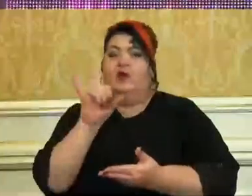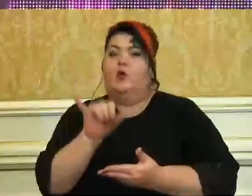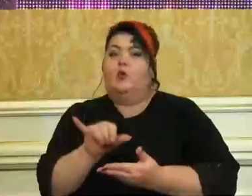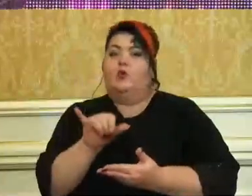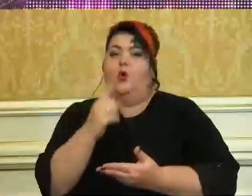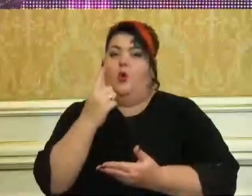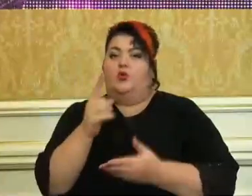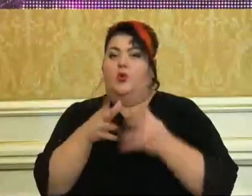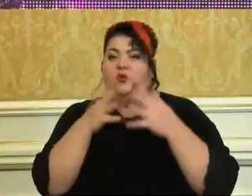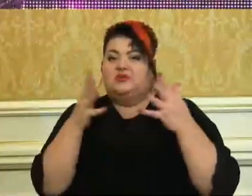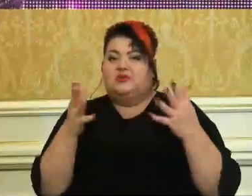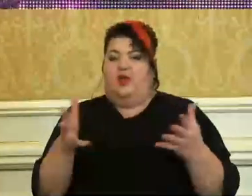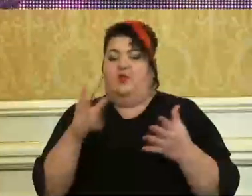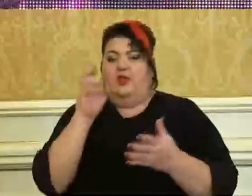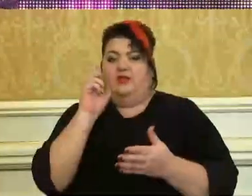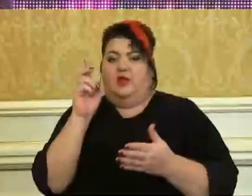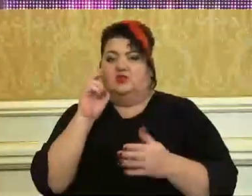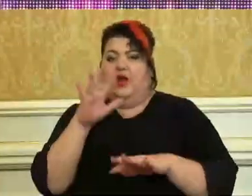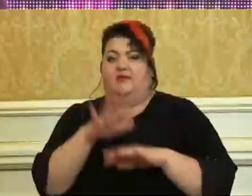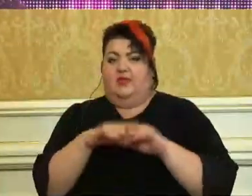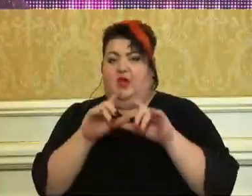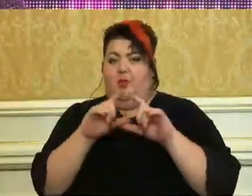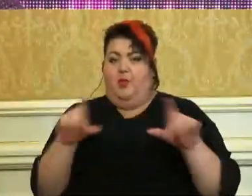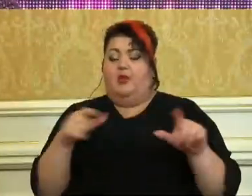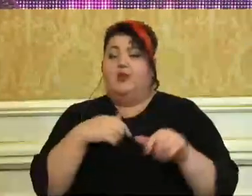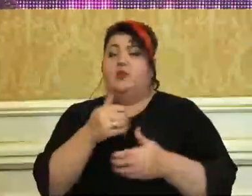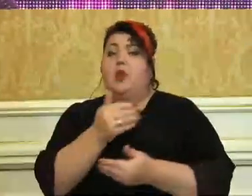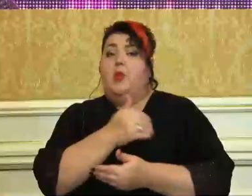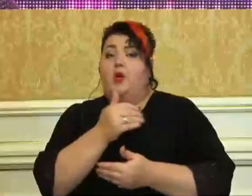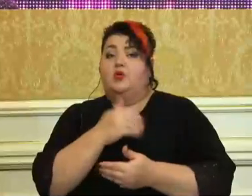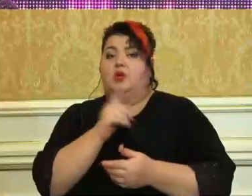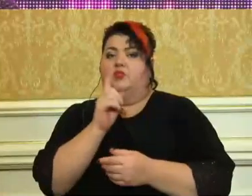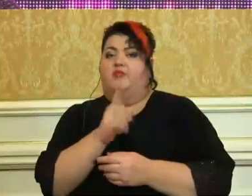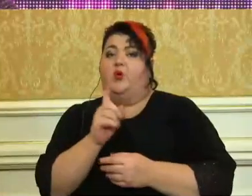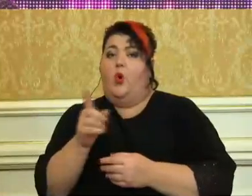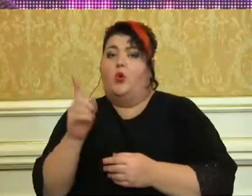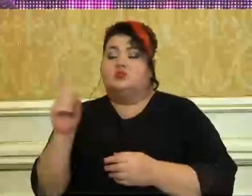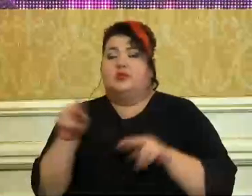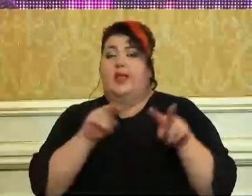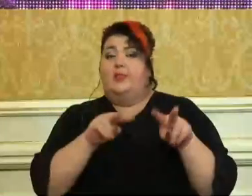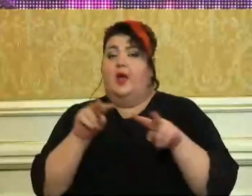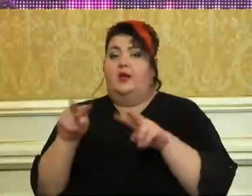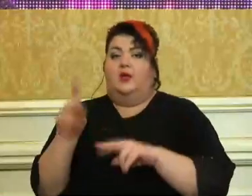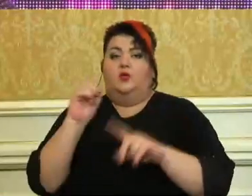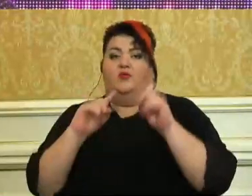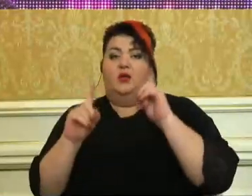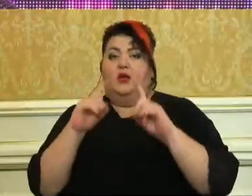the steering committees, and then other committees should have more women. So, and I would like to say that every